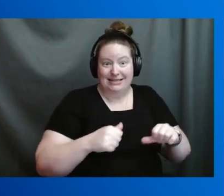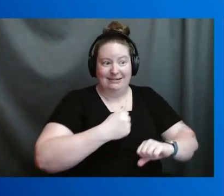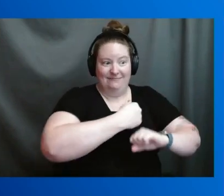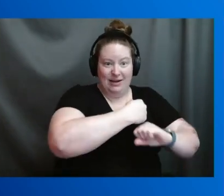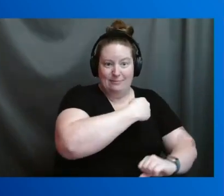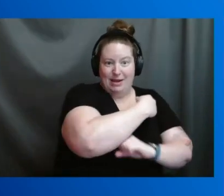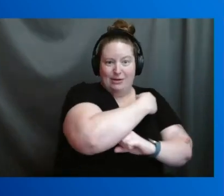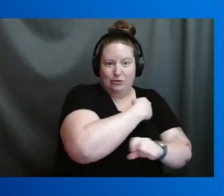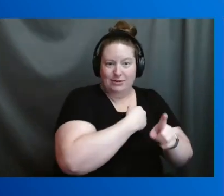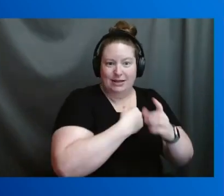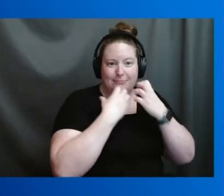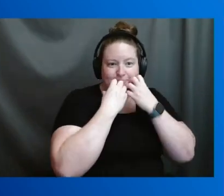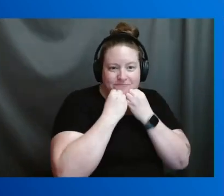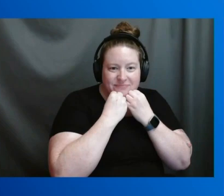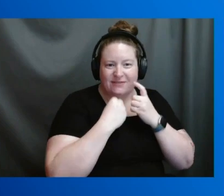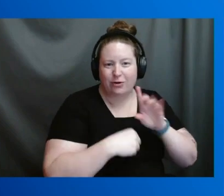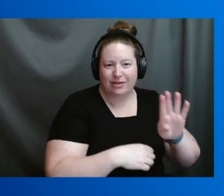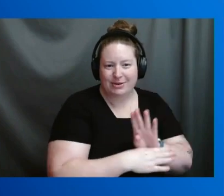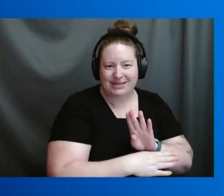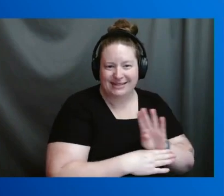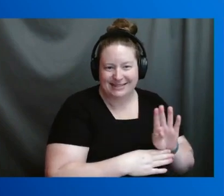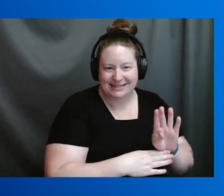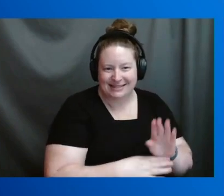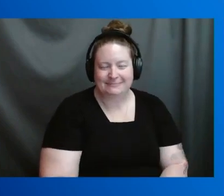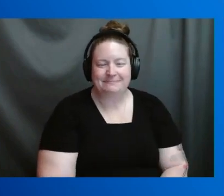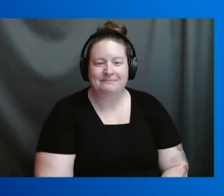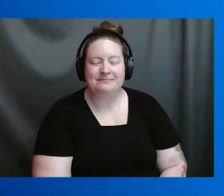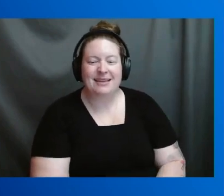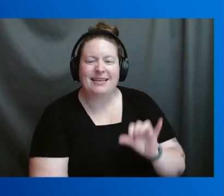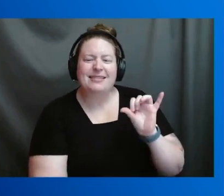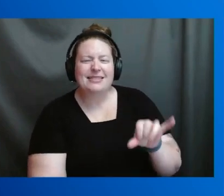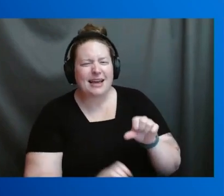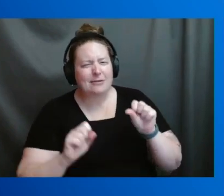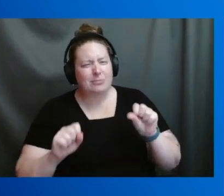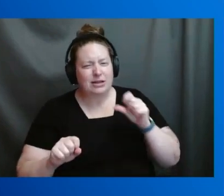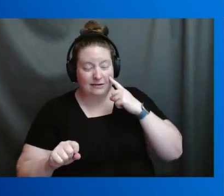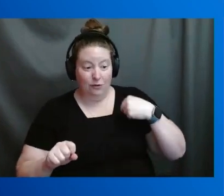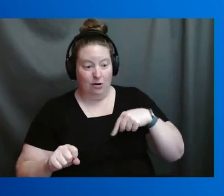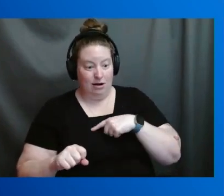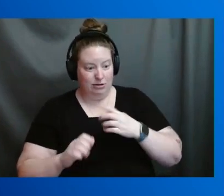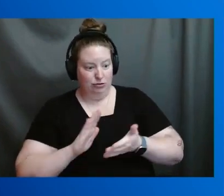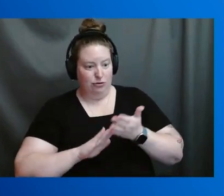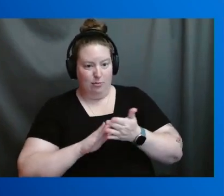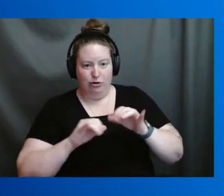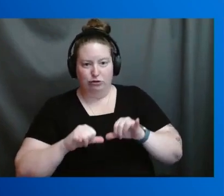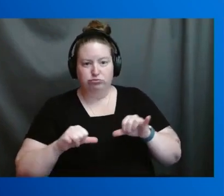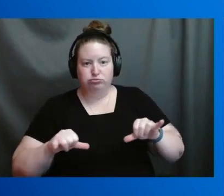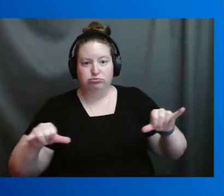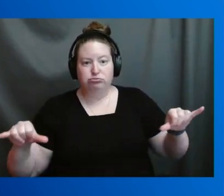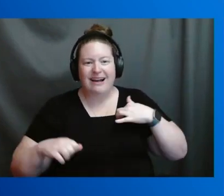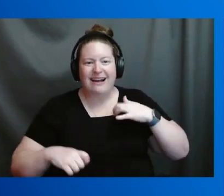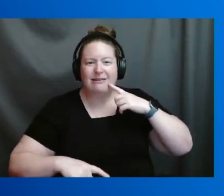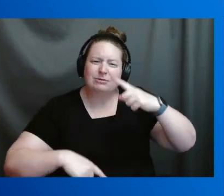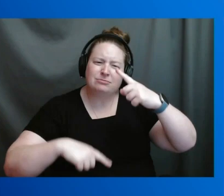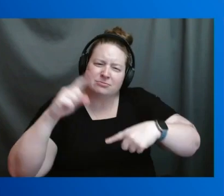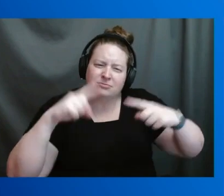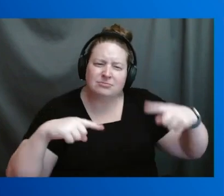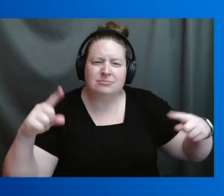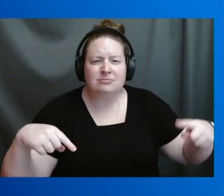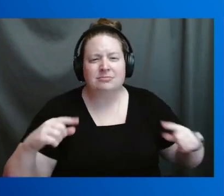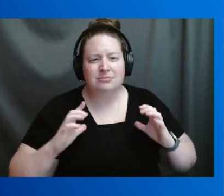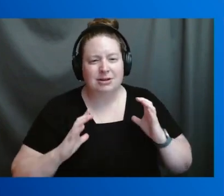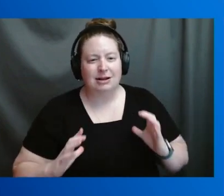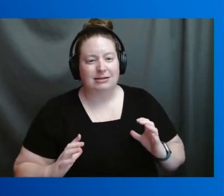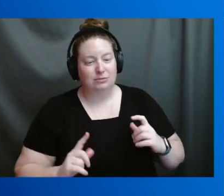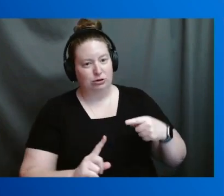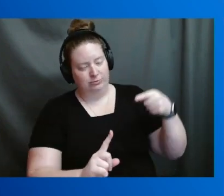for me, that kind of the ability for us to operate at that scale, the fact that we have such a diverse set of customers, is the thing that really